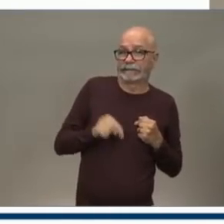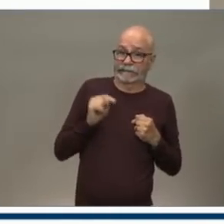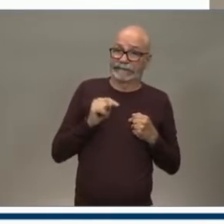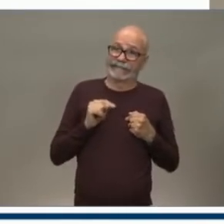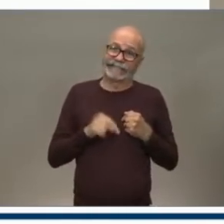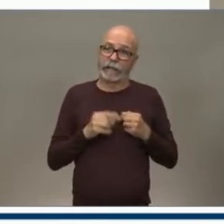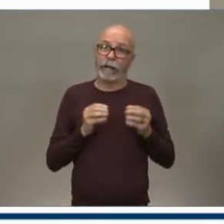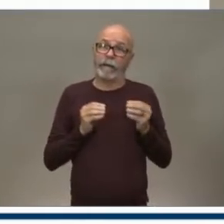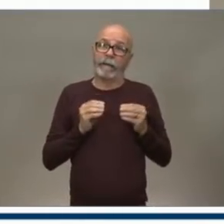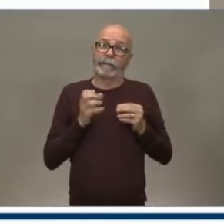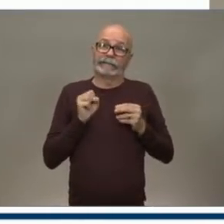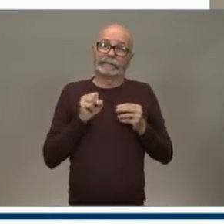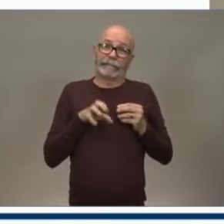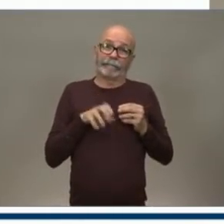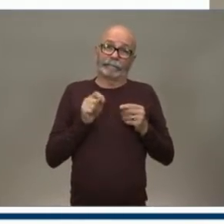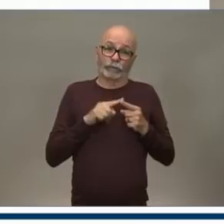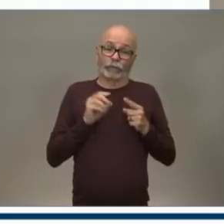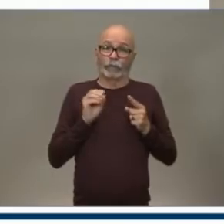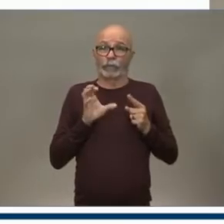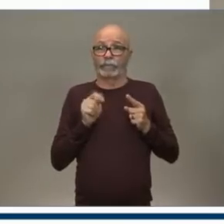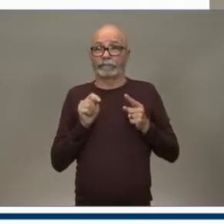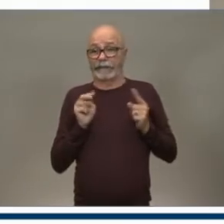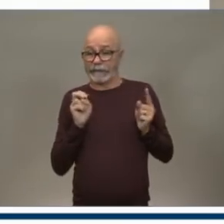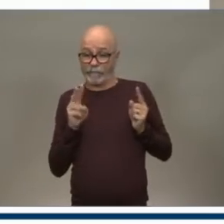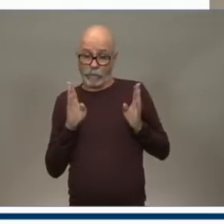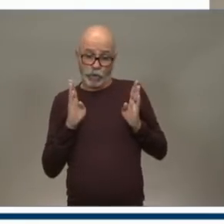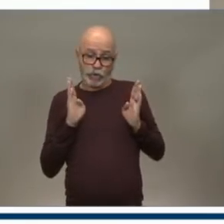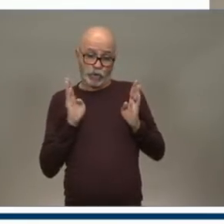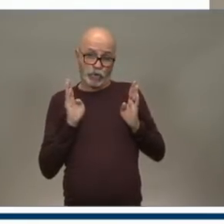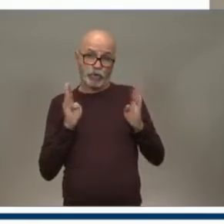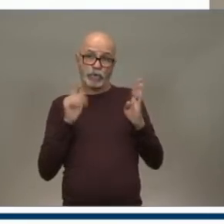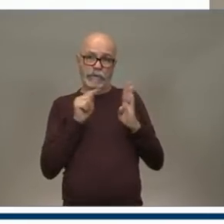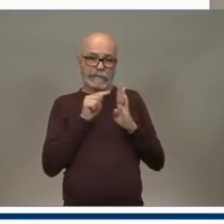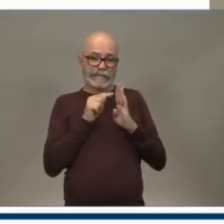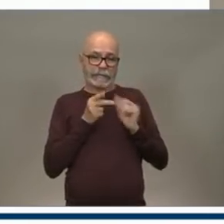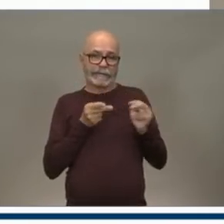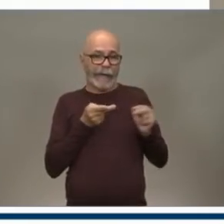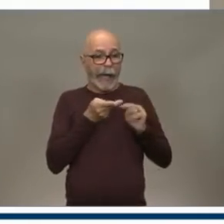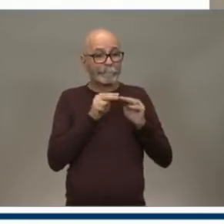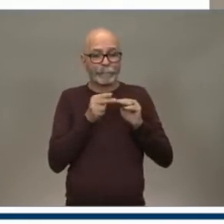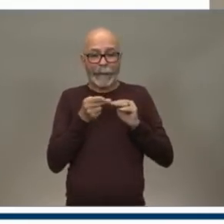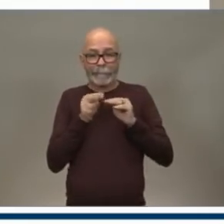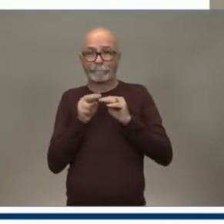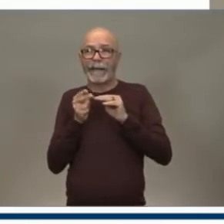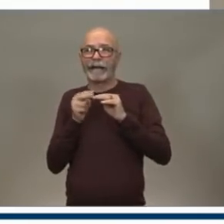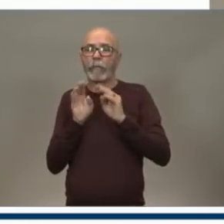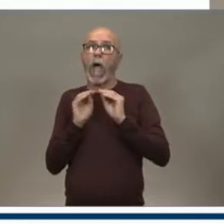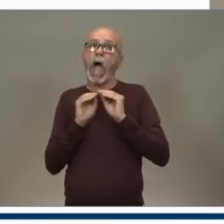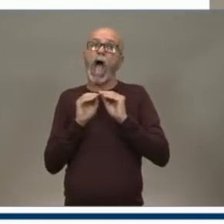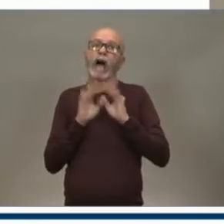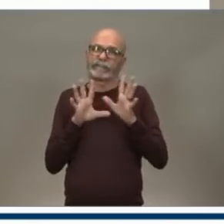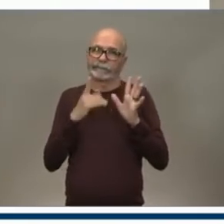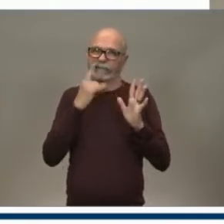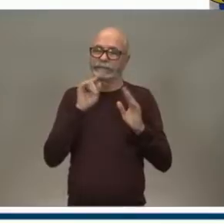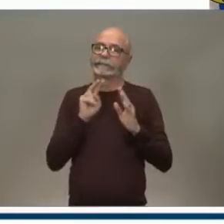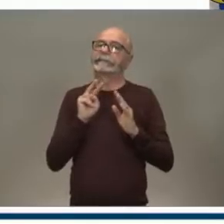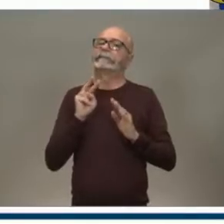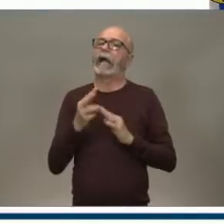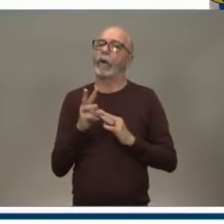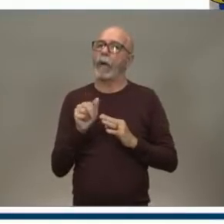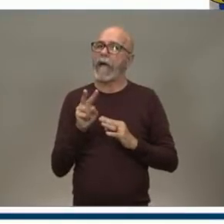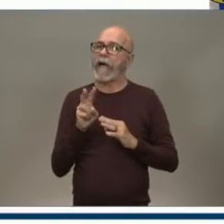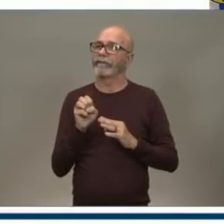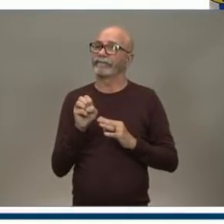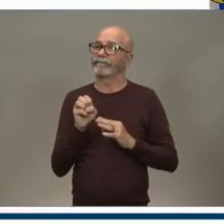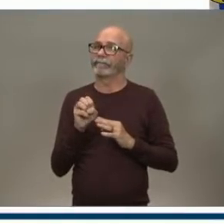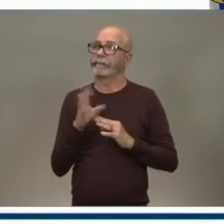now in the beginning phases of the second wave. The ultimate trajectory, again, depends on us. Just to follow up,